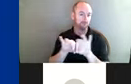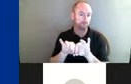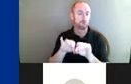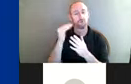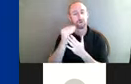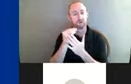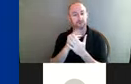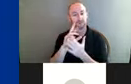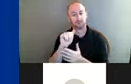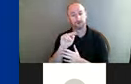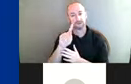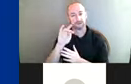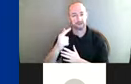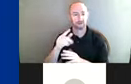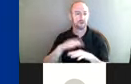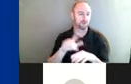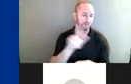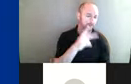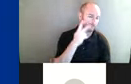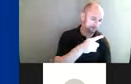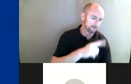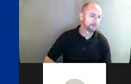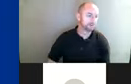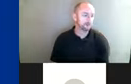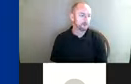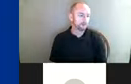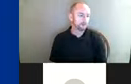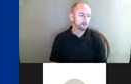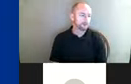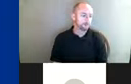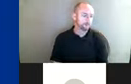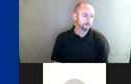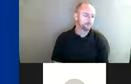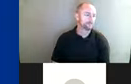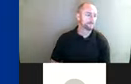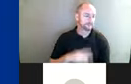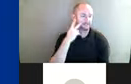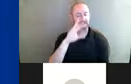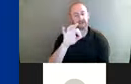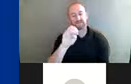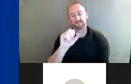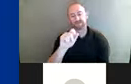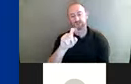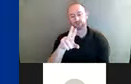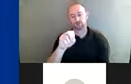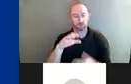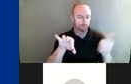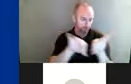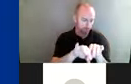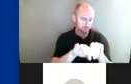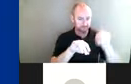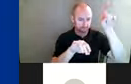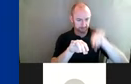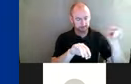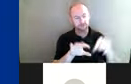ranking, which you see in the bar graph on the left here, feature importance, and then just these, this is just the feature number. But 0.8 was